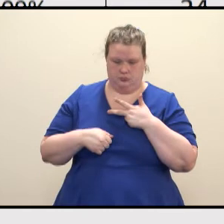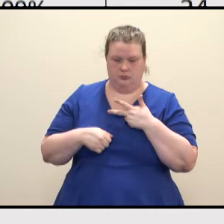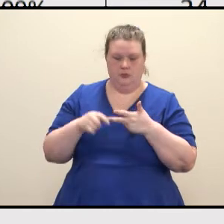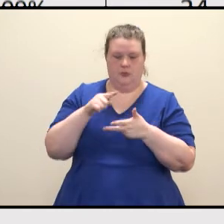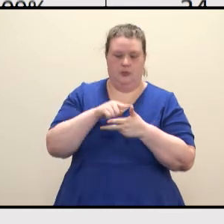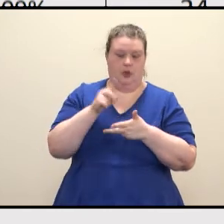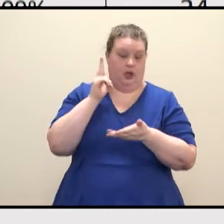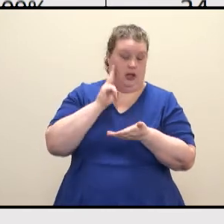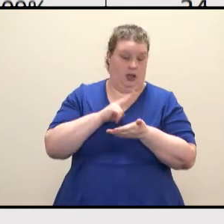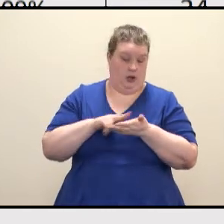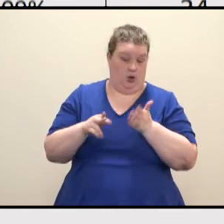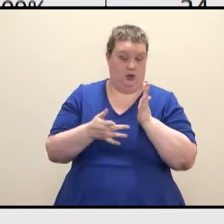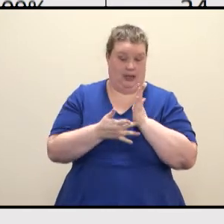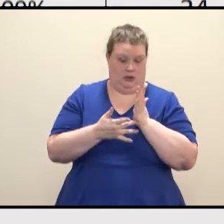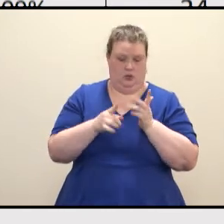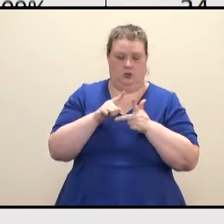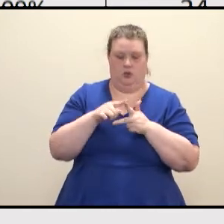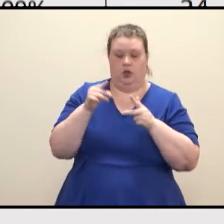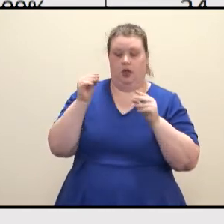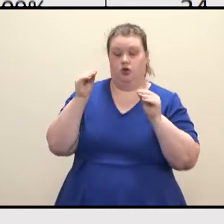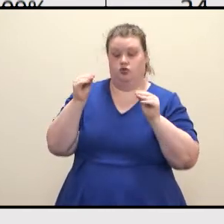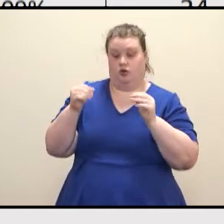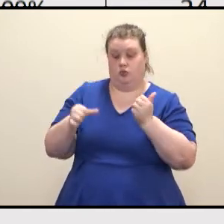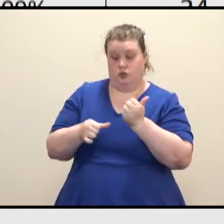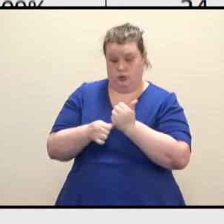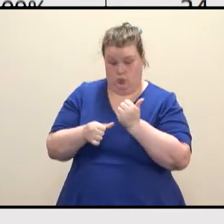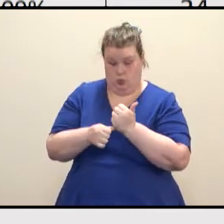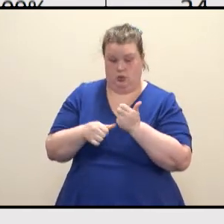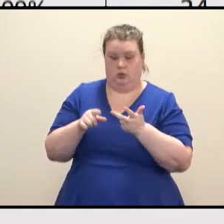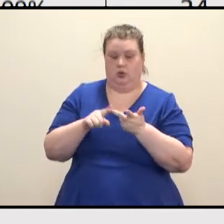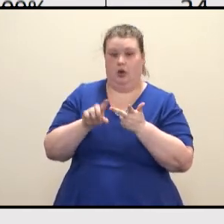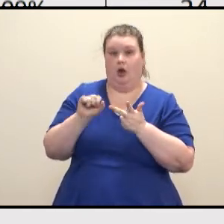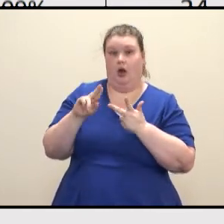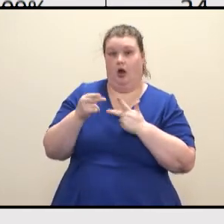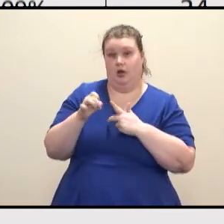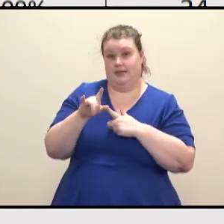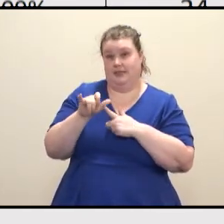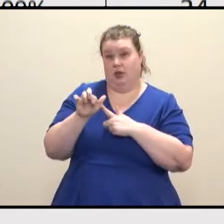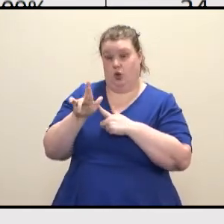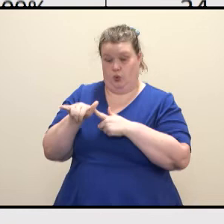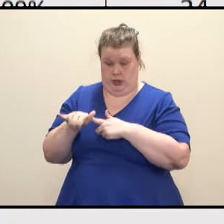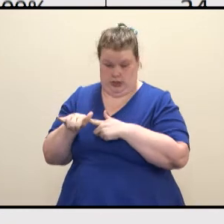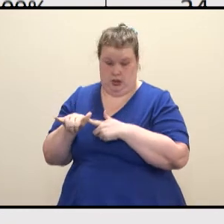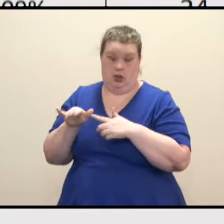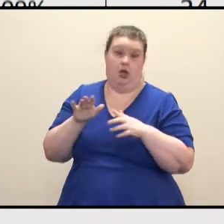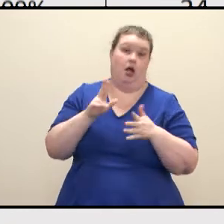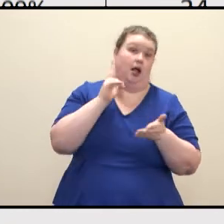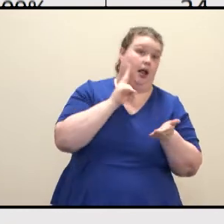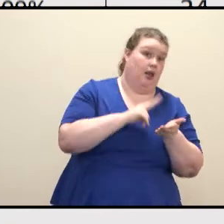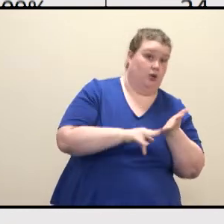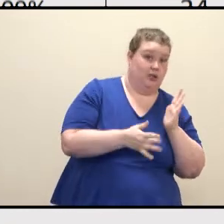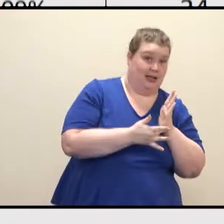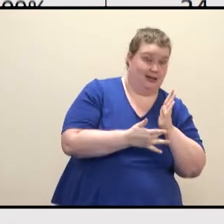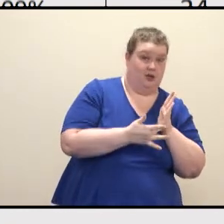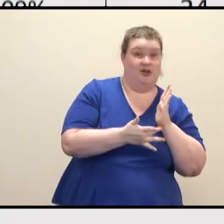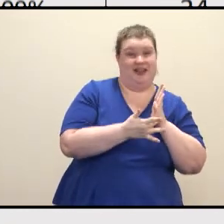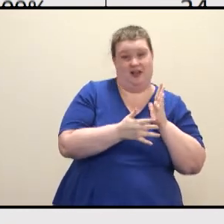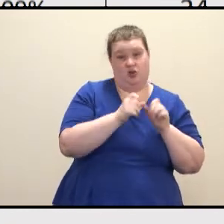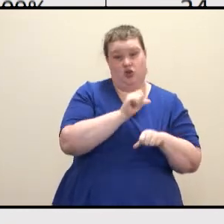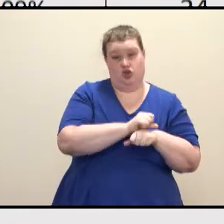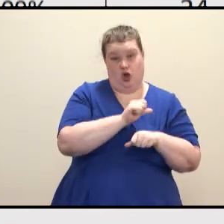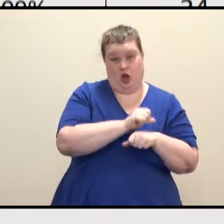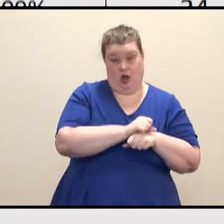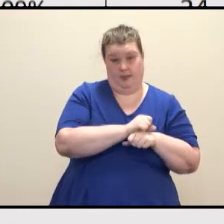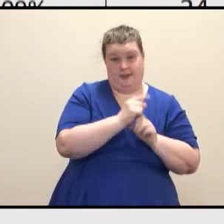clerical and technical, your instructional support, and then auxiliary. When we look at clerical and technical, you can think about your technology jobs that are